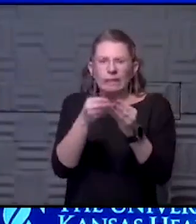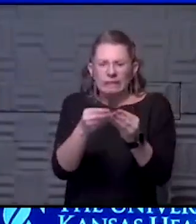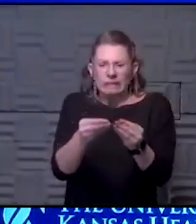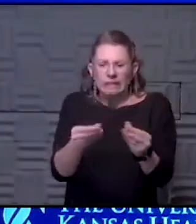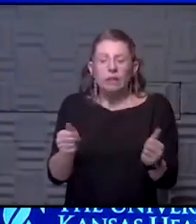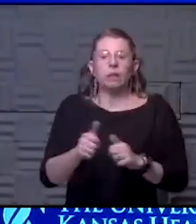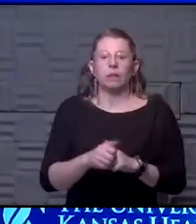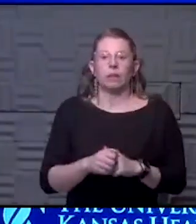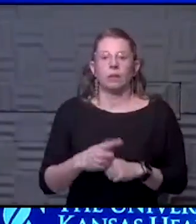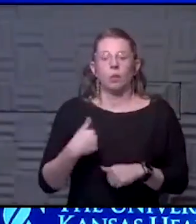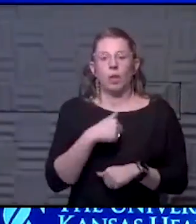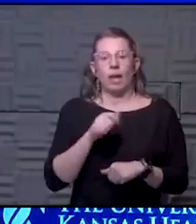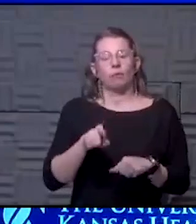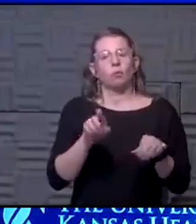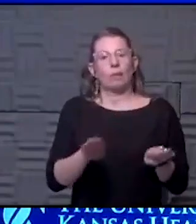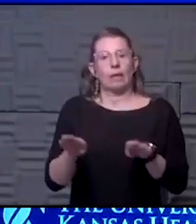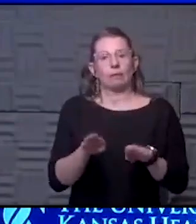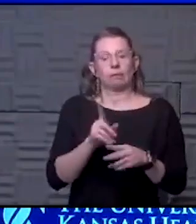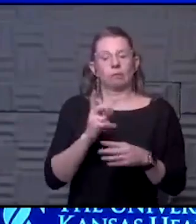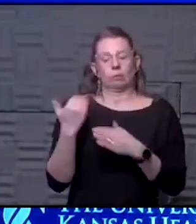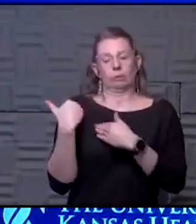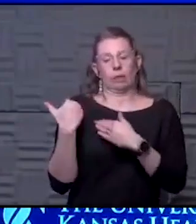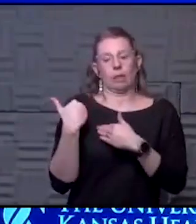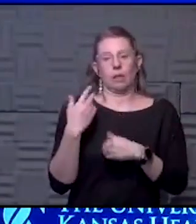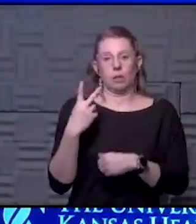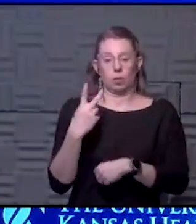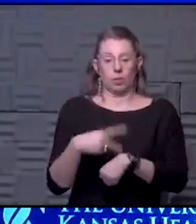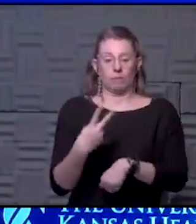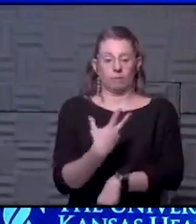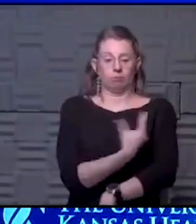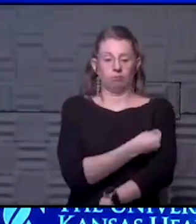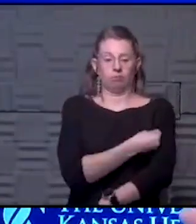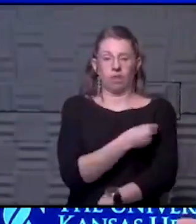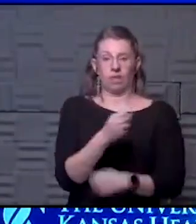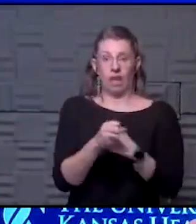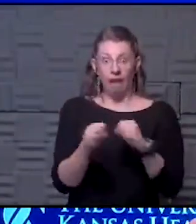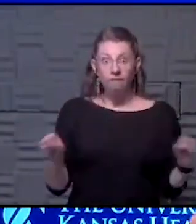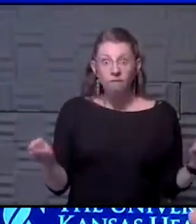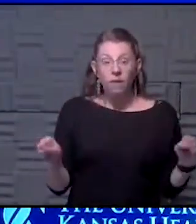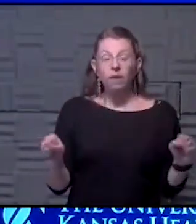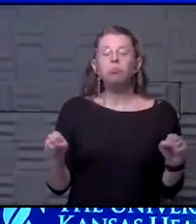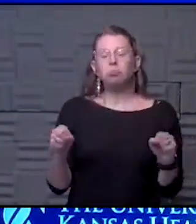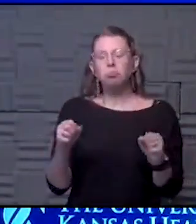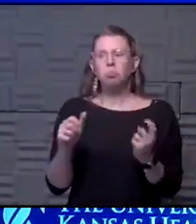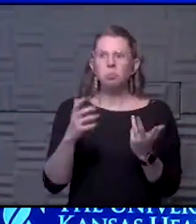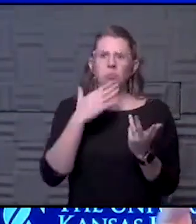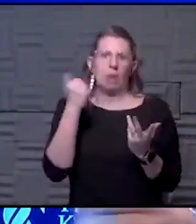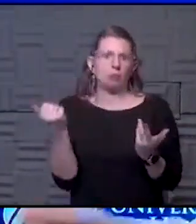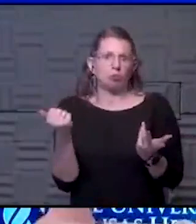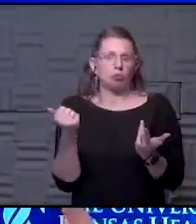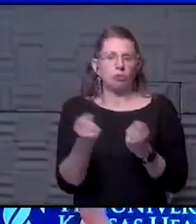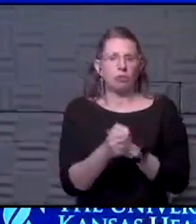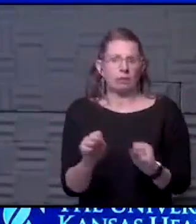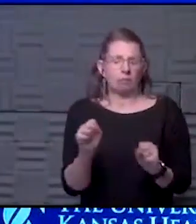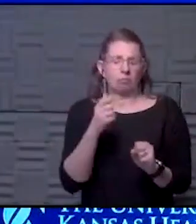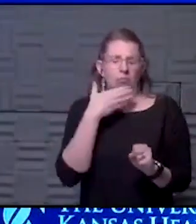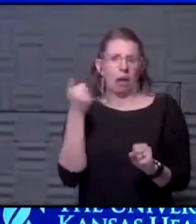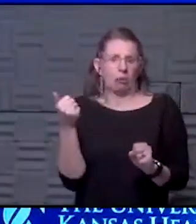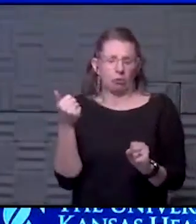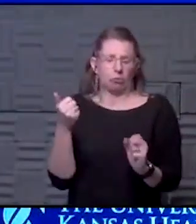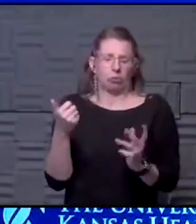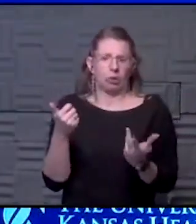behave responsibly. So once you've been vaccinated twice, are you safer? Yeah, no, you are safer, right? That's the data. You are safer. Right. You're